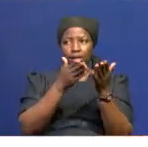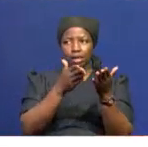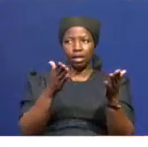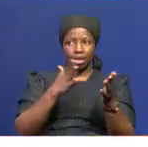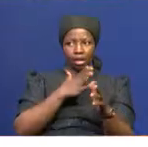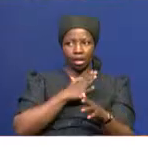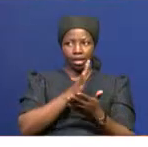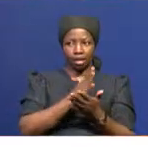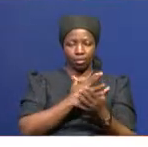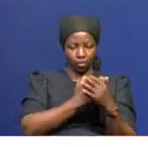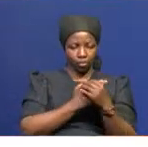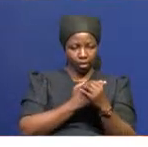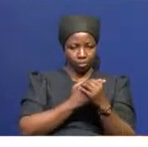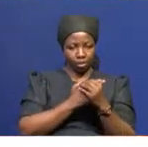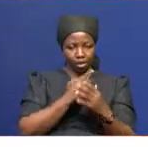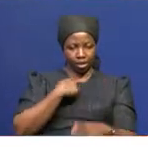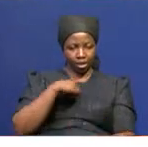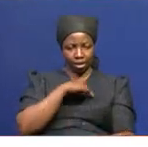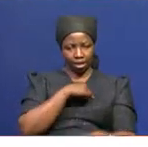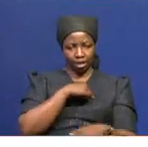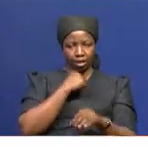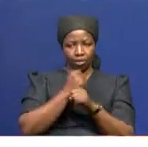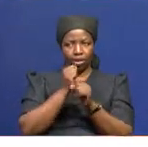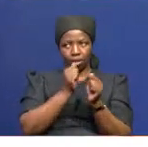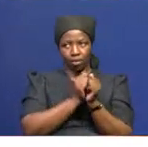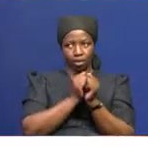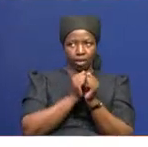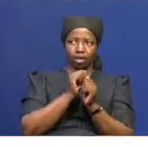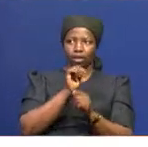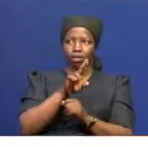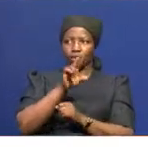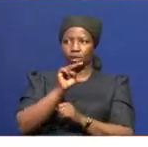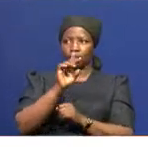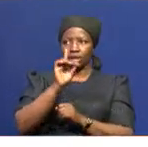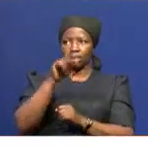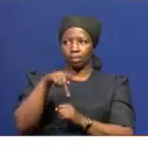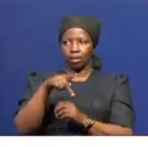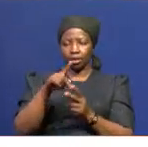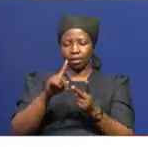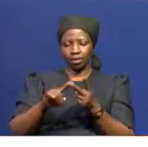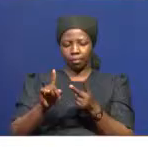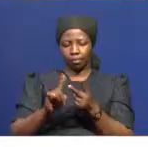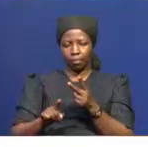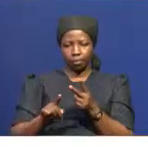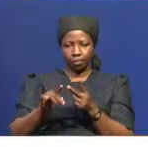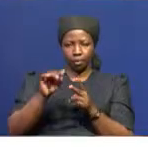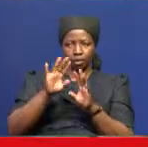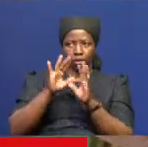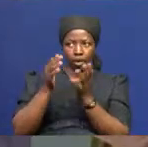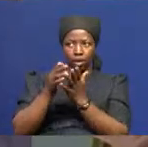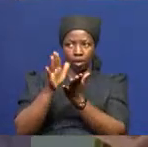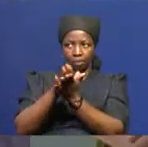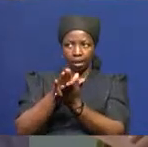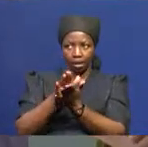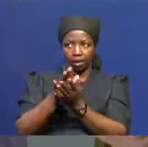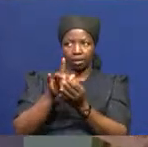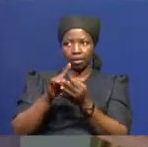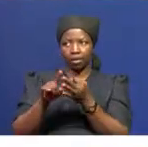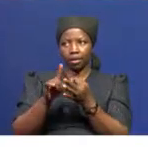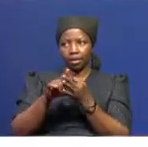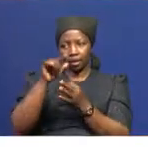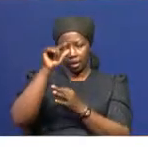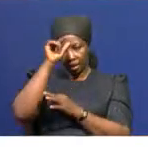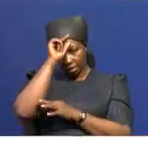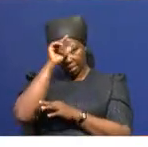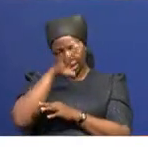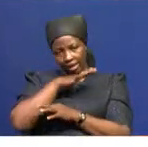between us with the UNDP, which is already ongoing partnerships, between also us and the World Bank, between the government